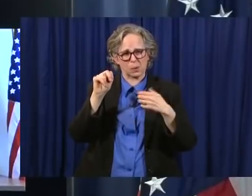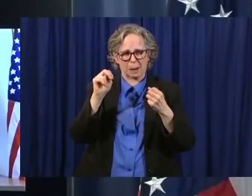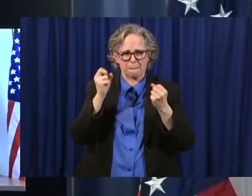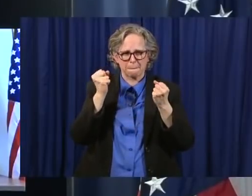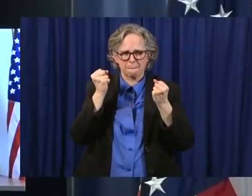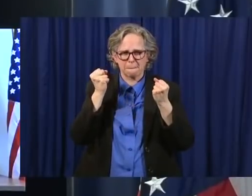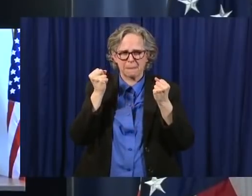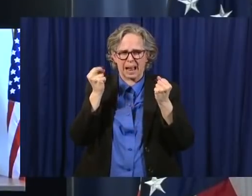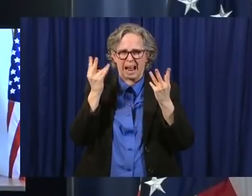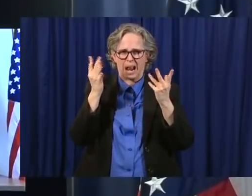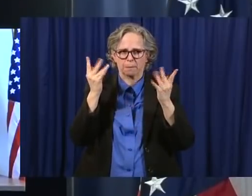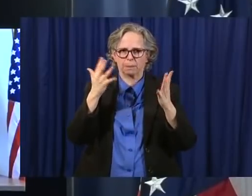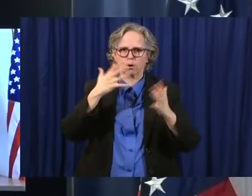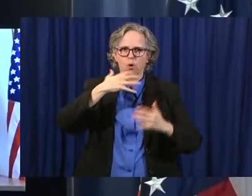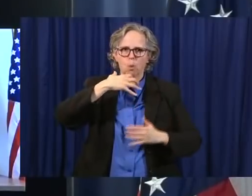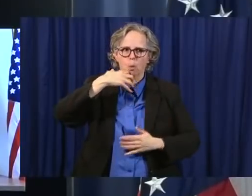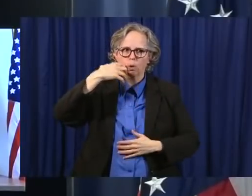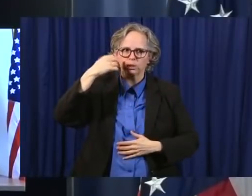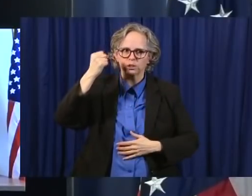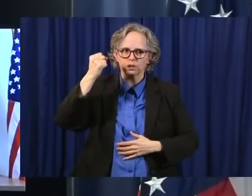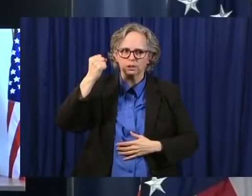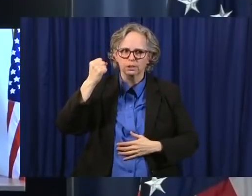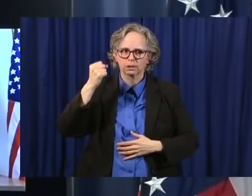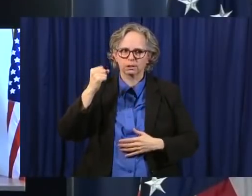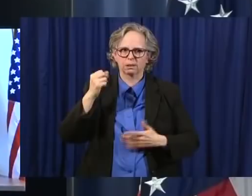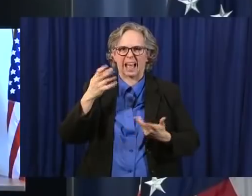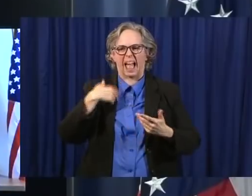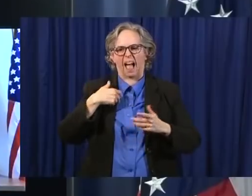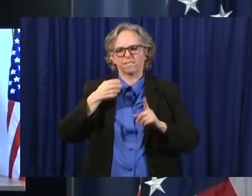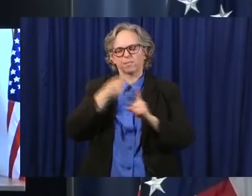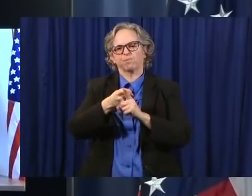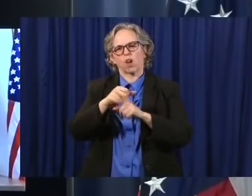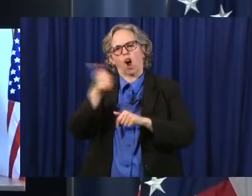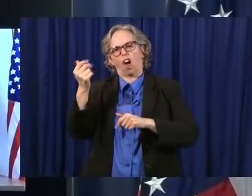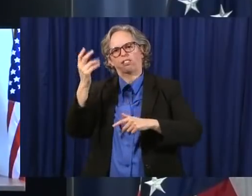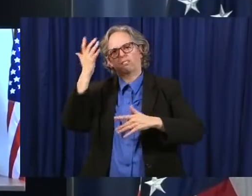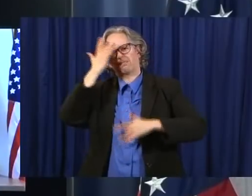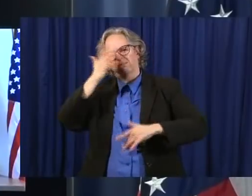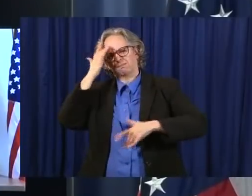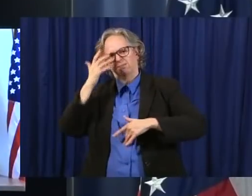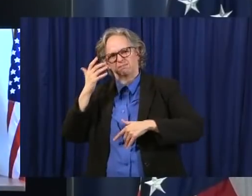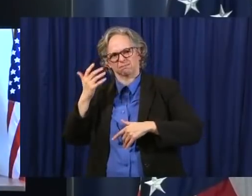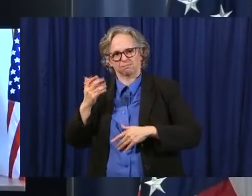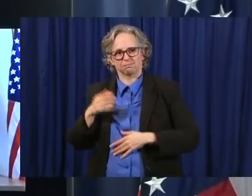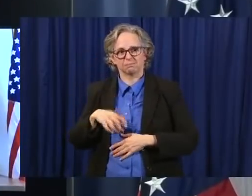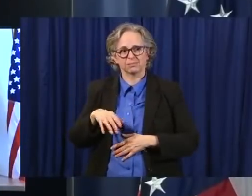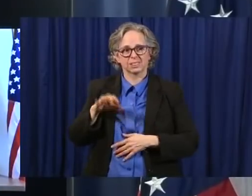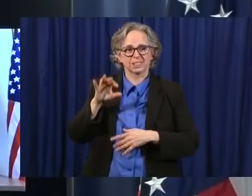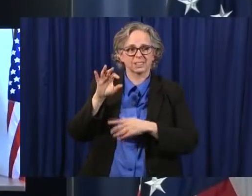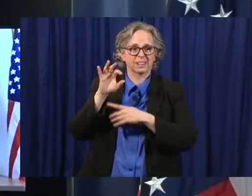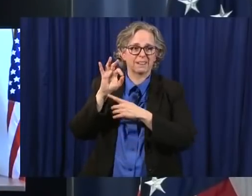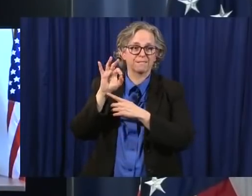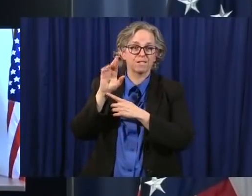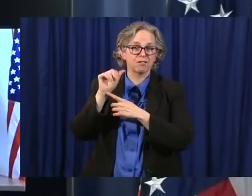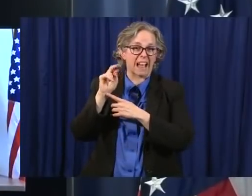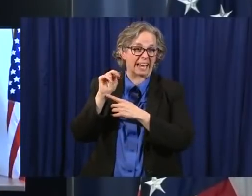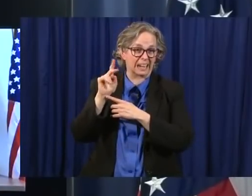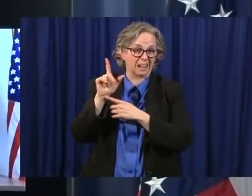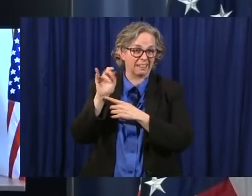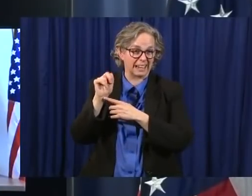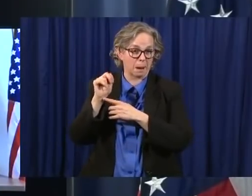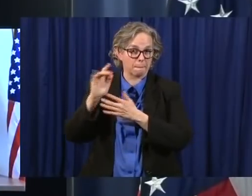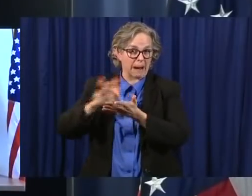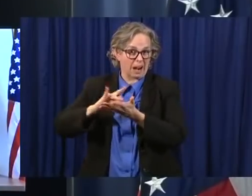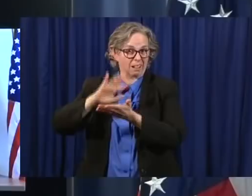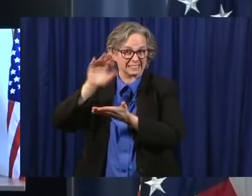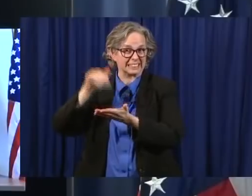older with comorbidities. Franklin Medical Center is actually sort of a prison hospital. It's a step down